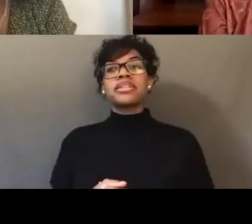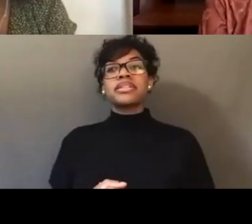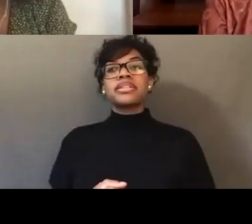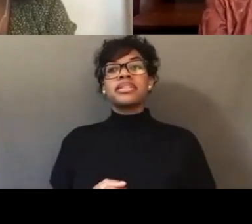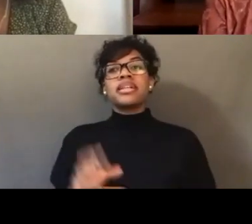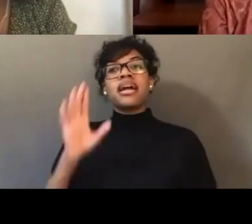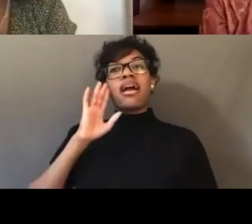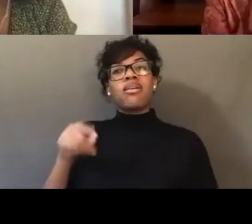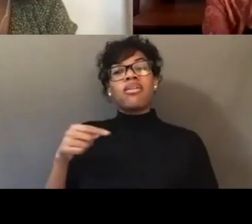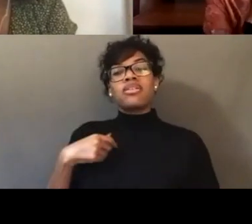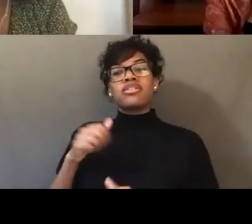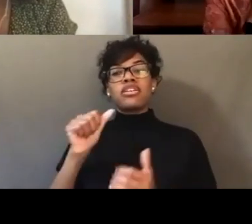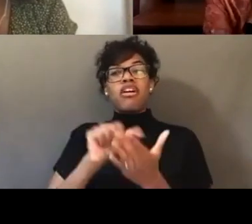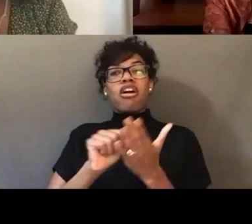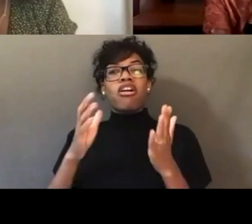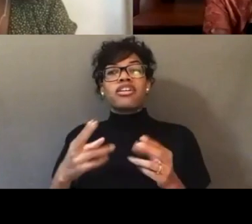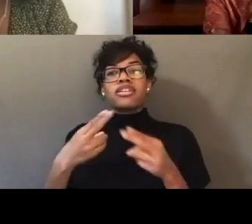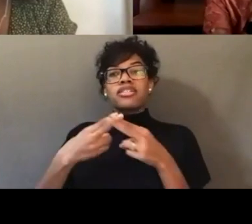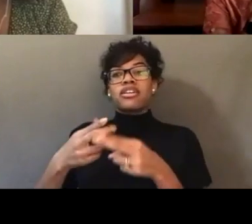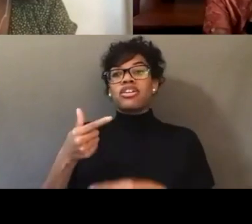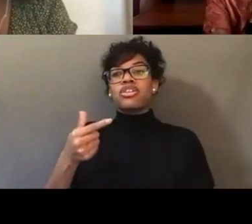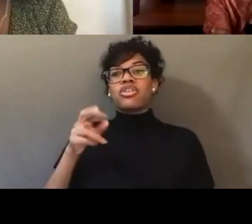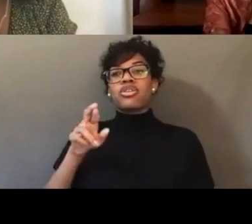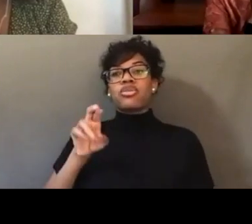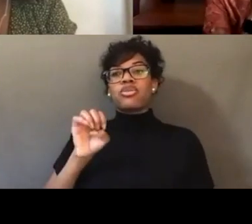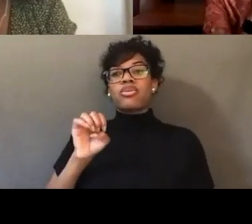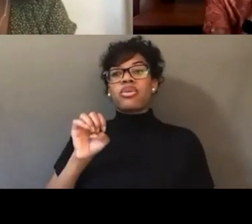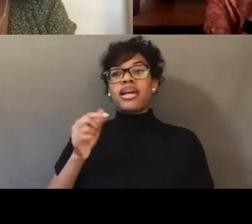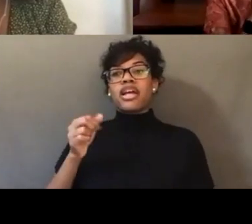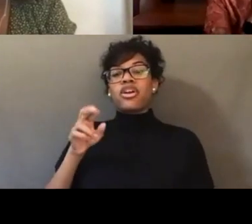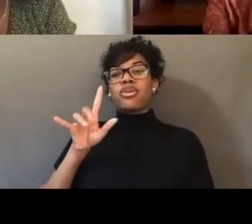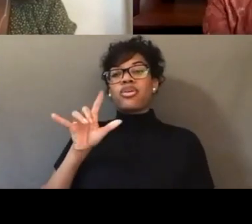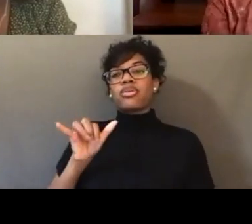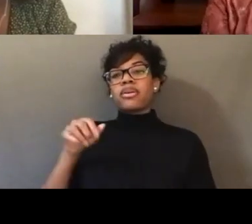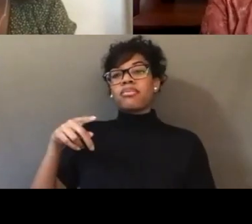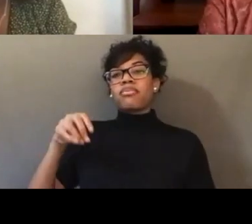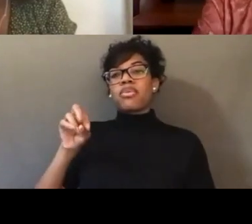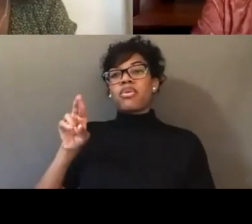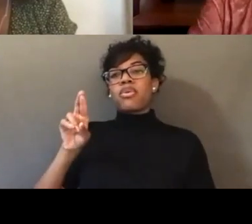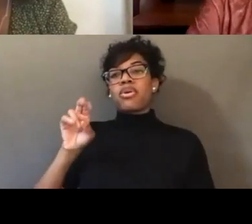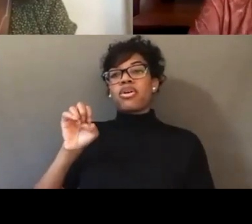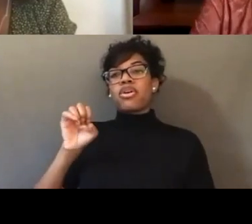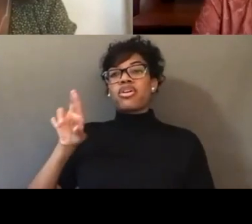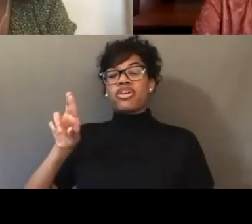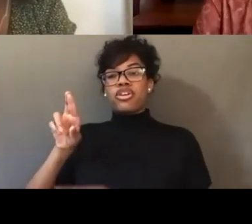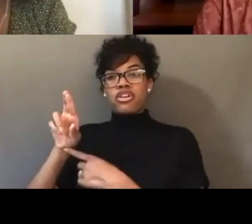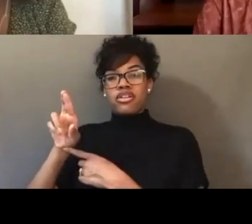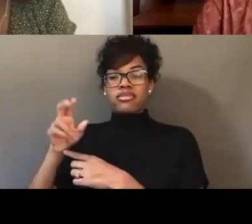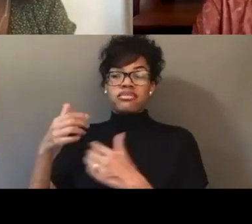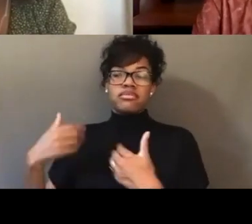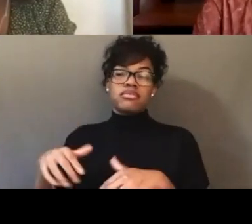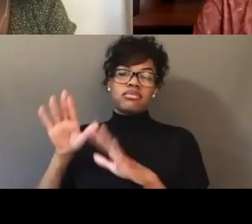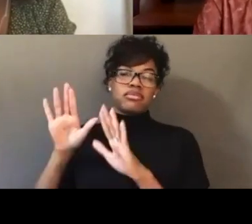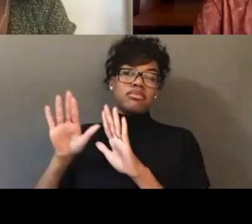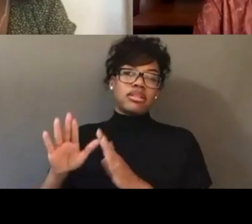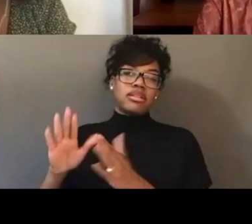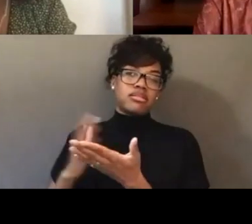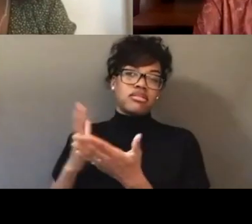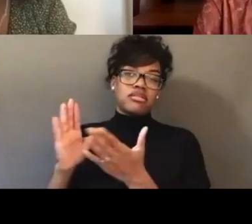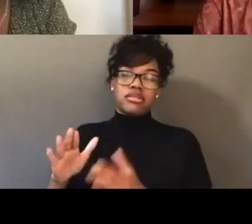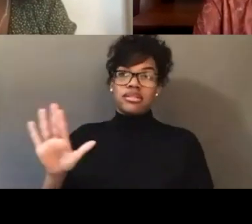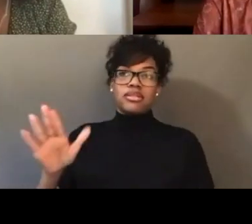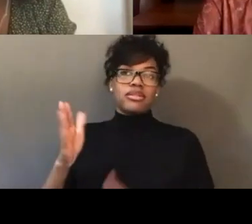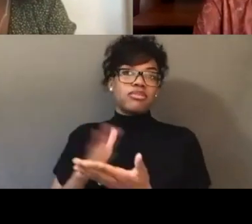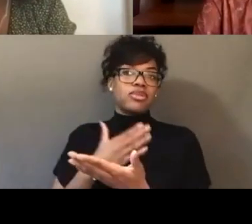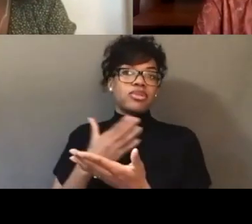Porter, who has a new album out, an important jazz singer. His music is just really holding me down right now. And I'm thankful to Okaikor,